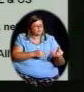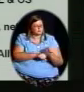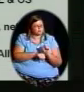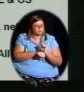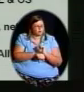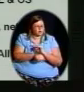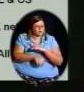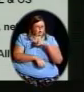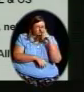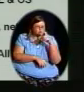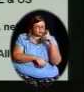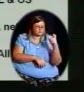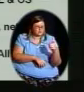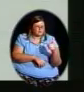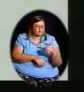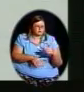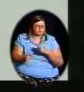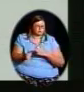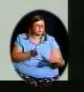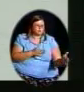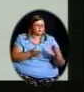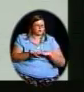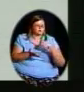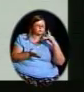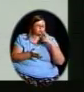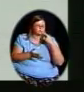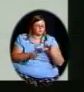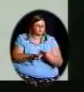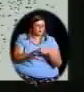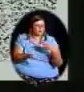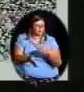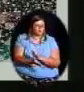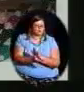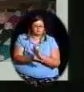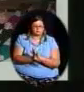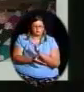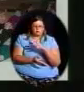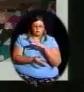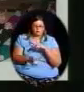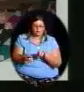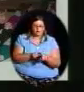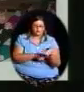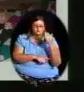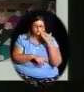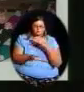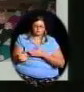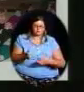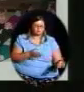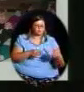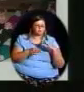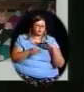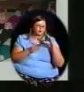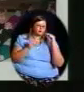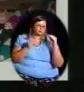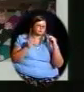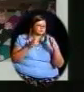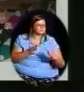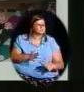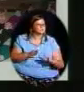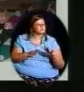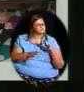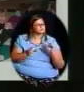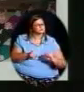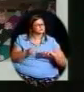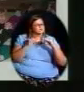to prepare our schools for the opening. We also know that we have to prepare our teachers to get ready to teach those students.